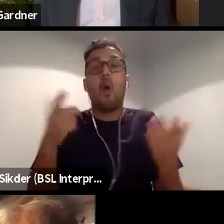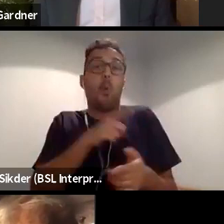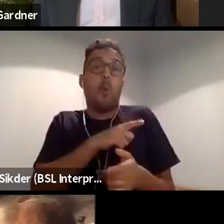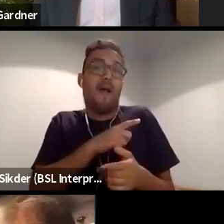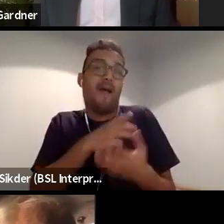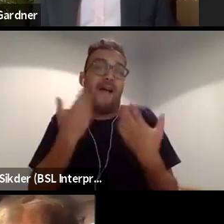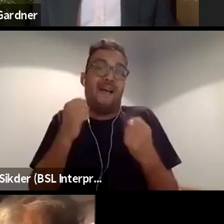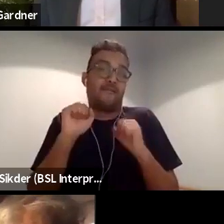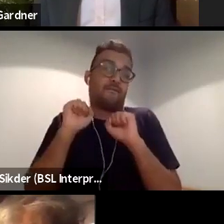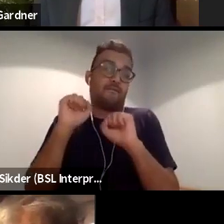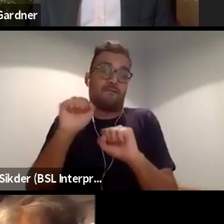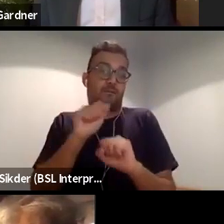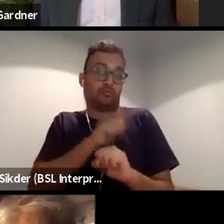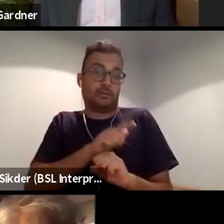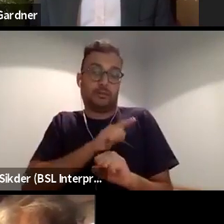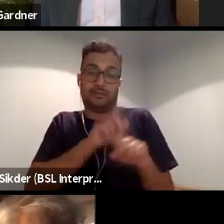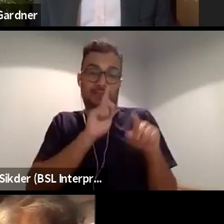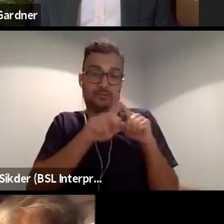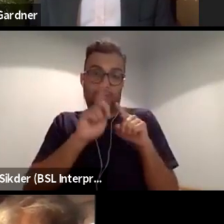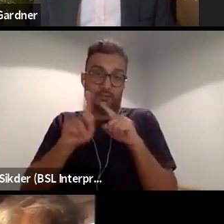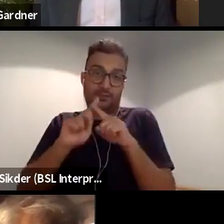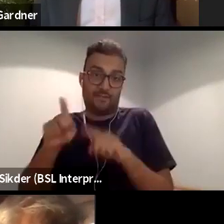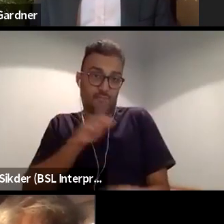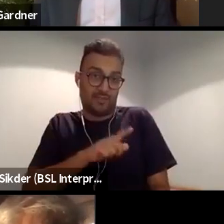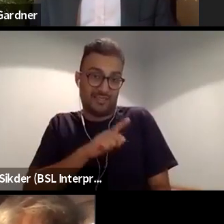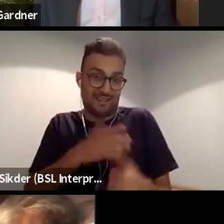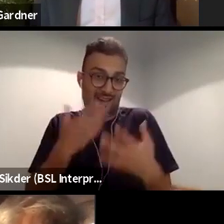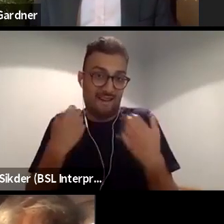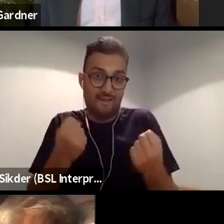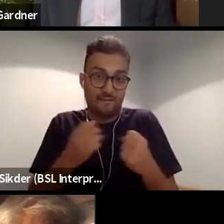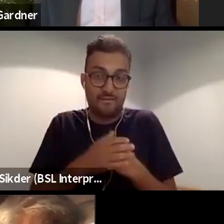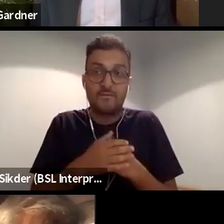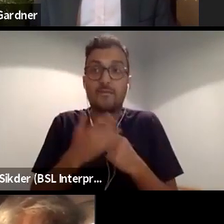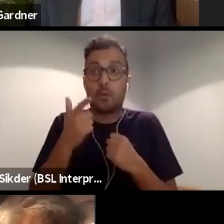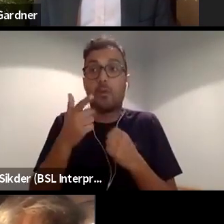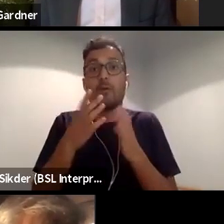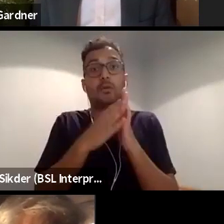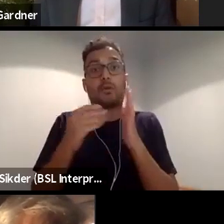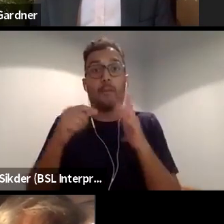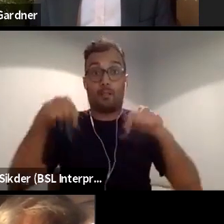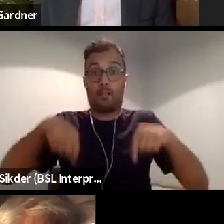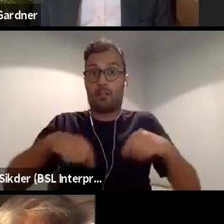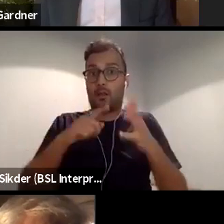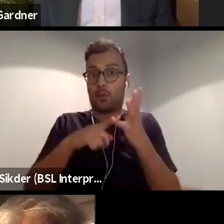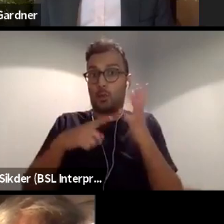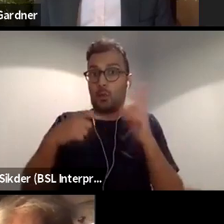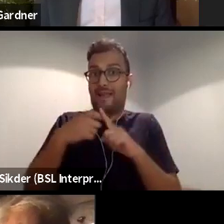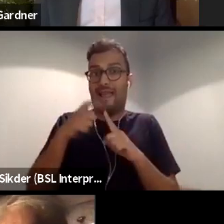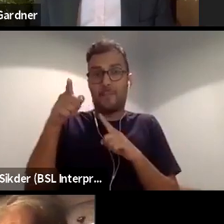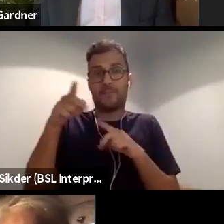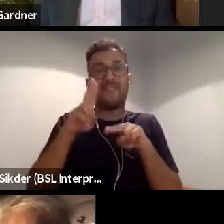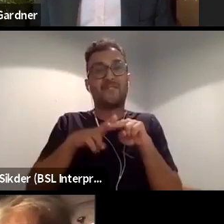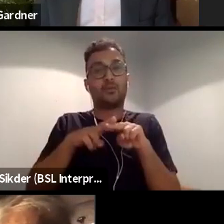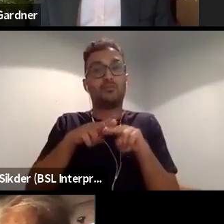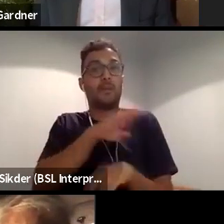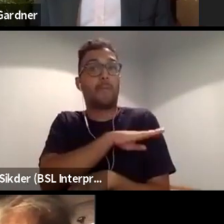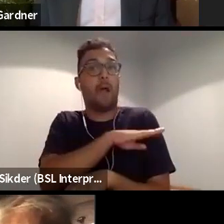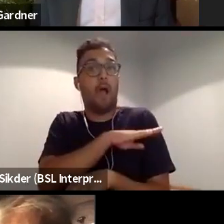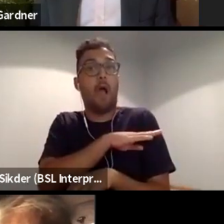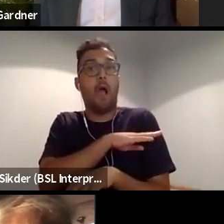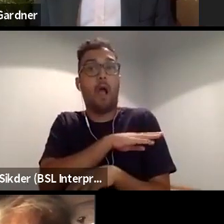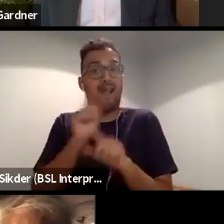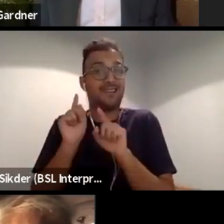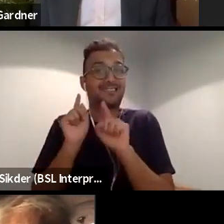And we can see that change in the UK. For instance, the Finsbury Park attack in 2017 was